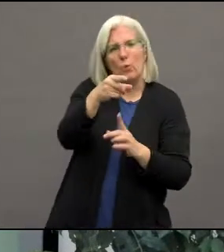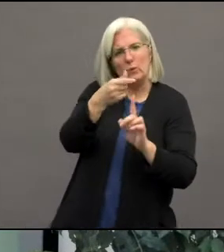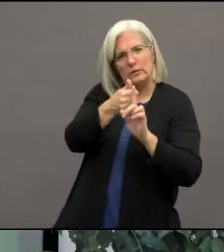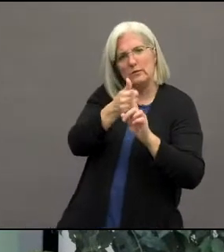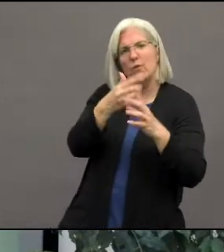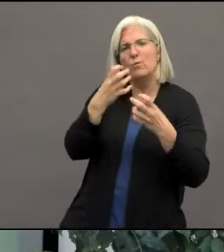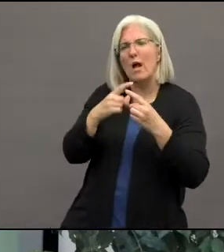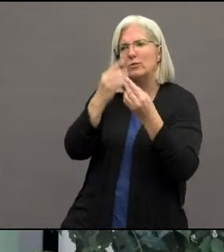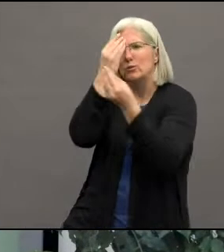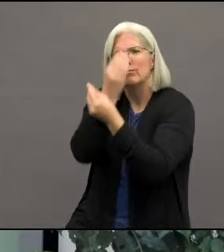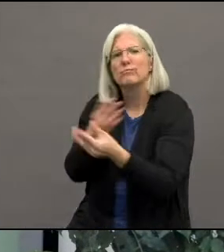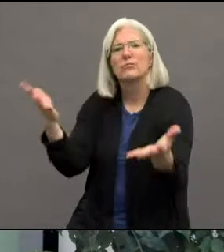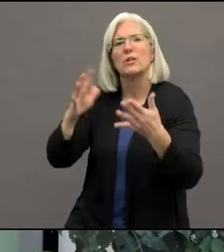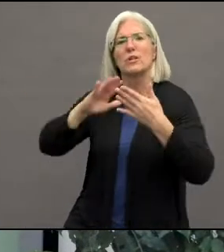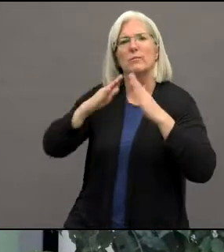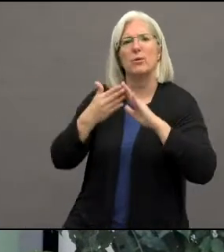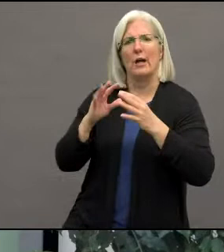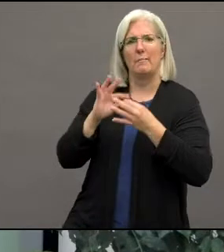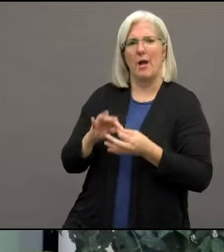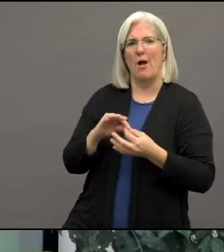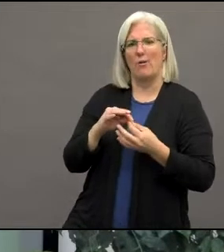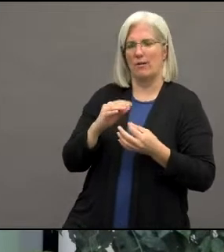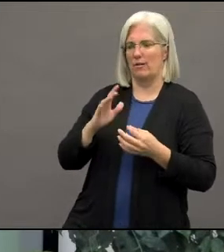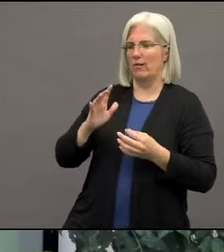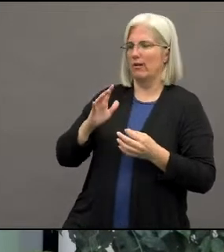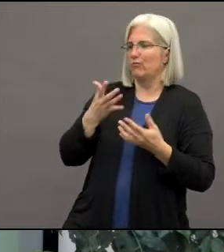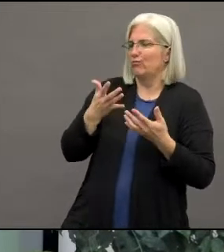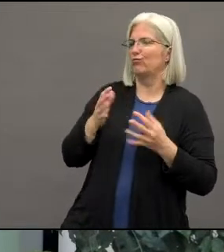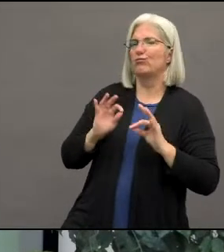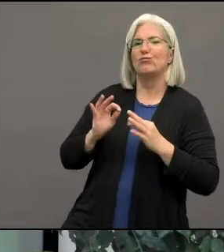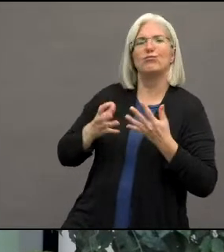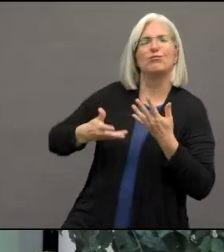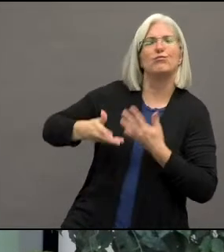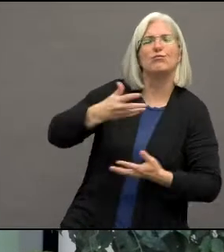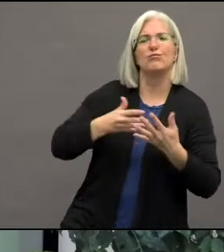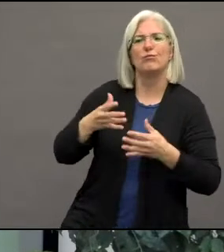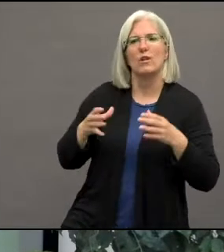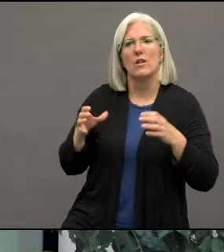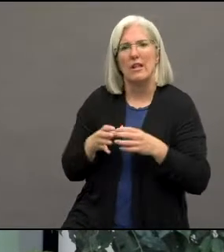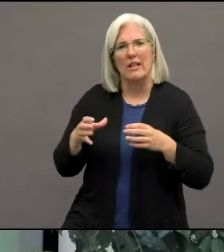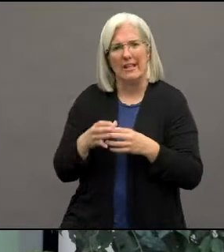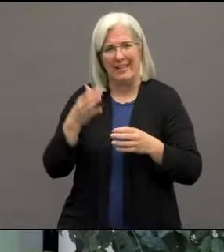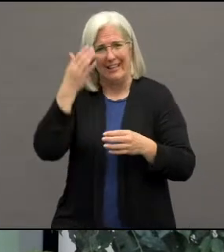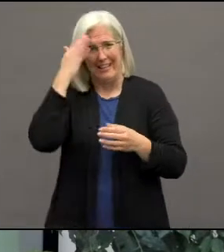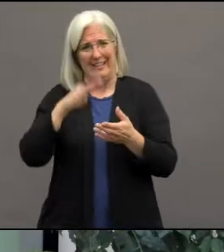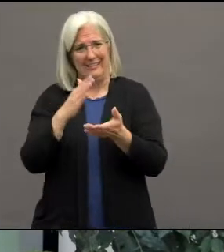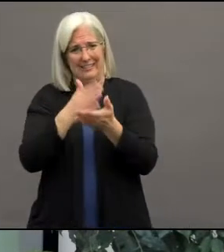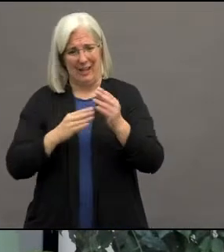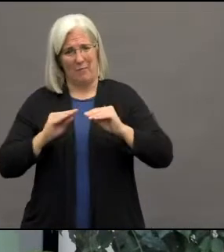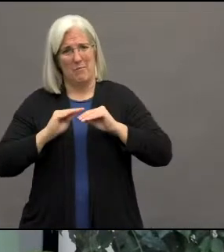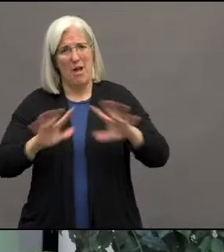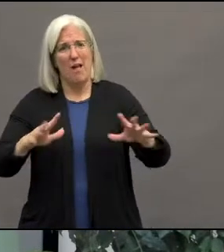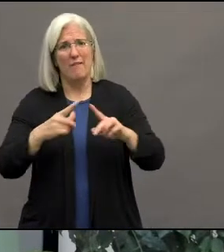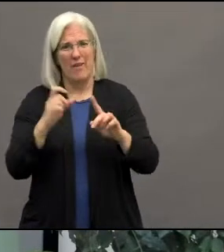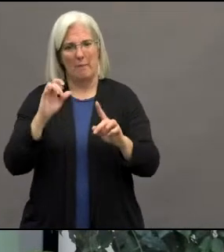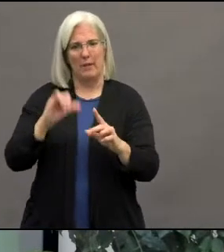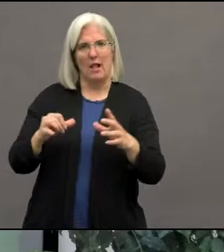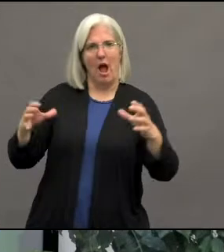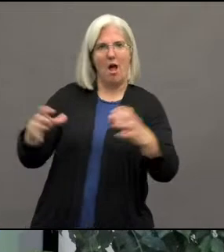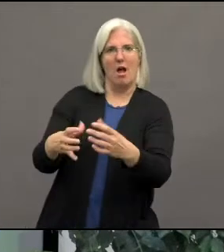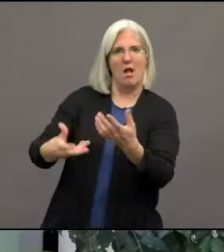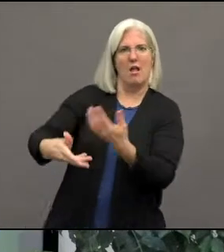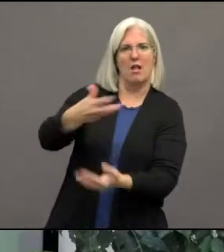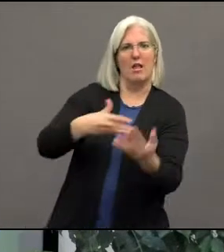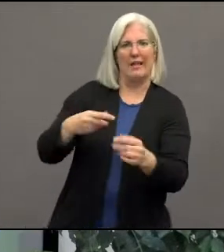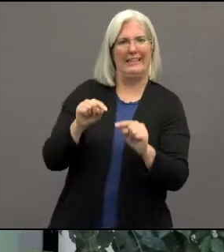gatherings? Because some of the cases could be coming from that. Yes, especially right now as we continue to